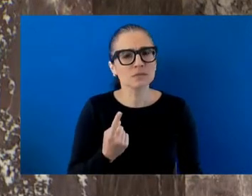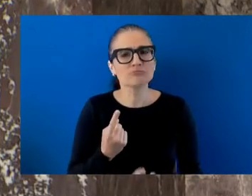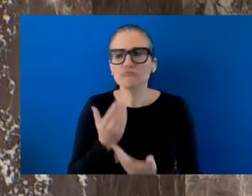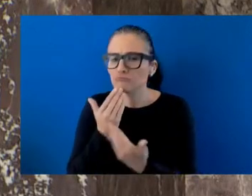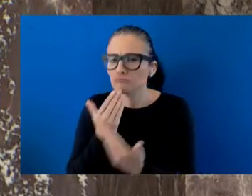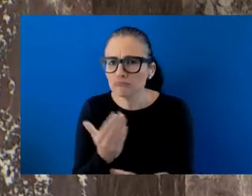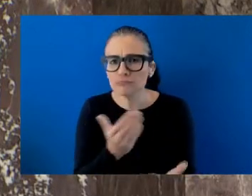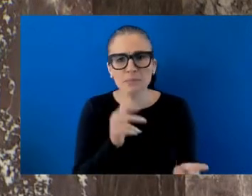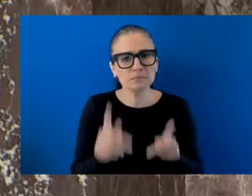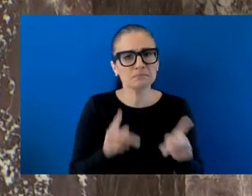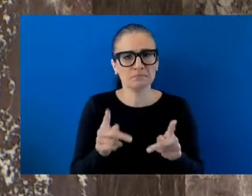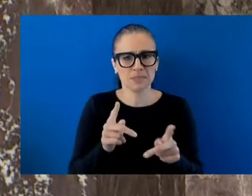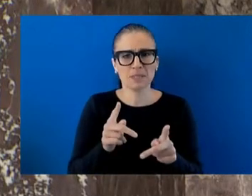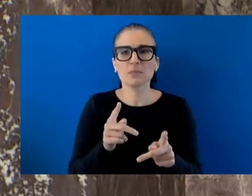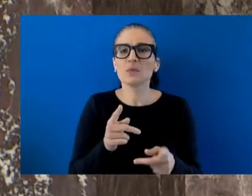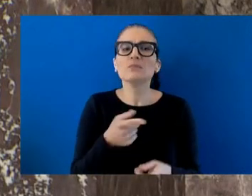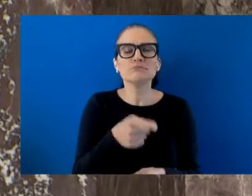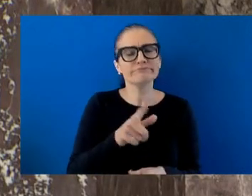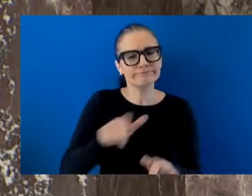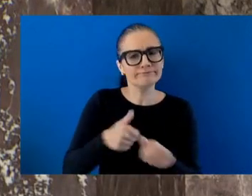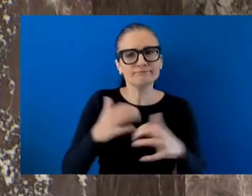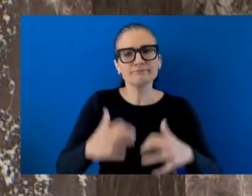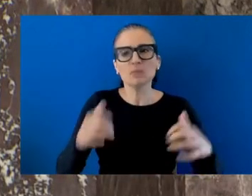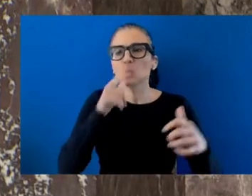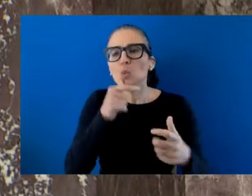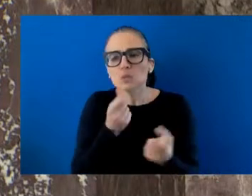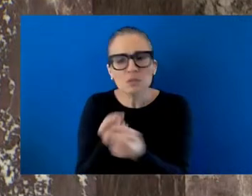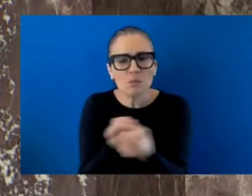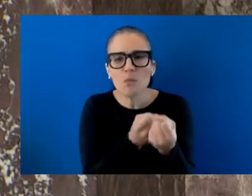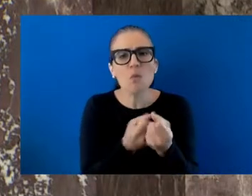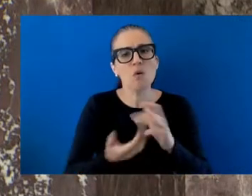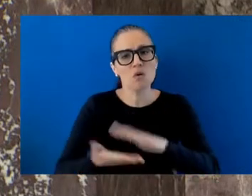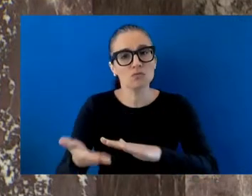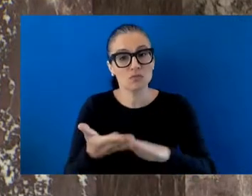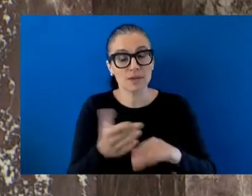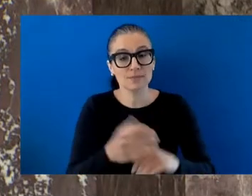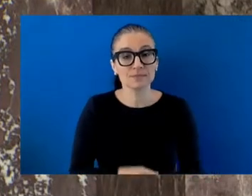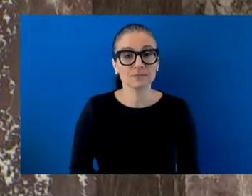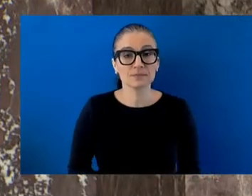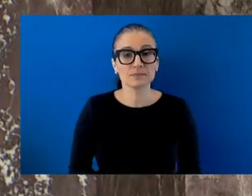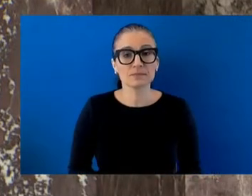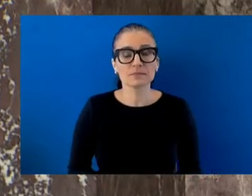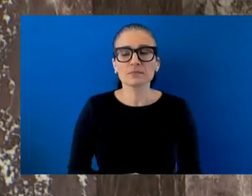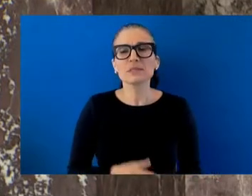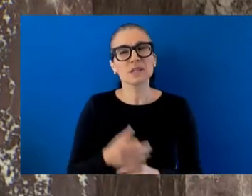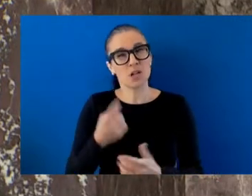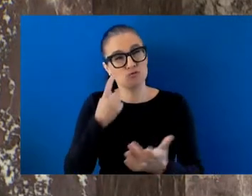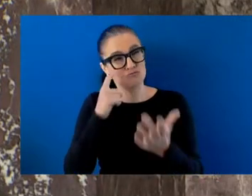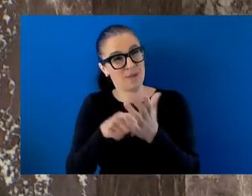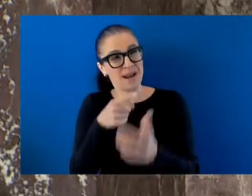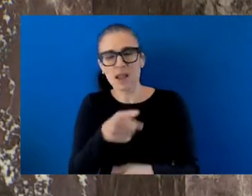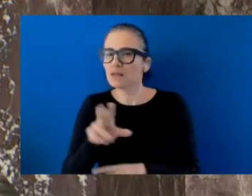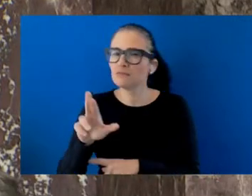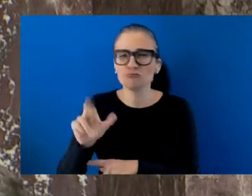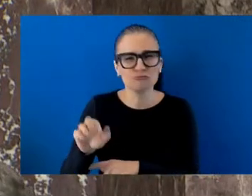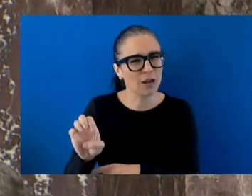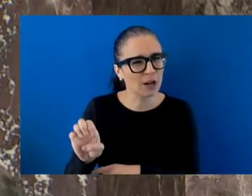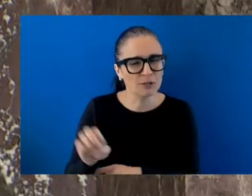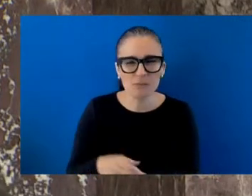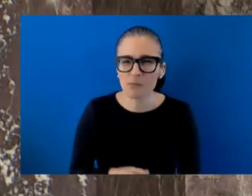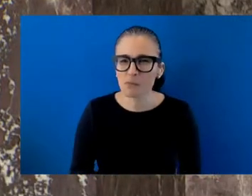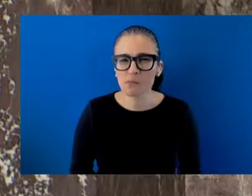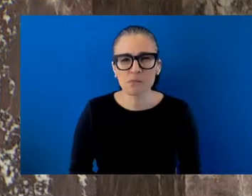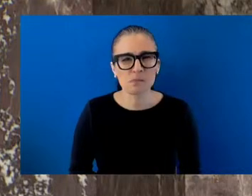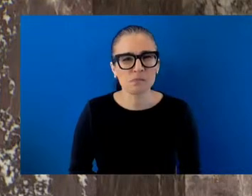this House function that rarely get recognized. Today, I'm losing somebody who's very